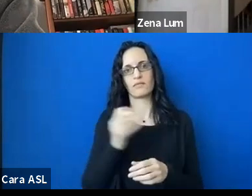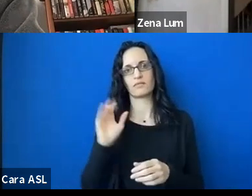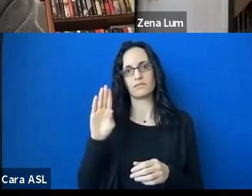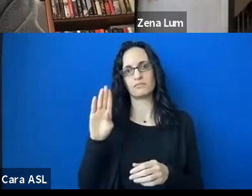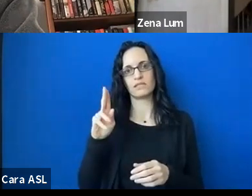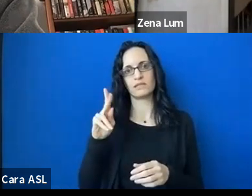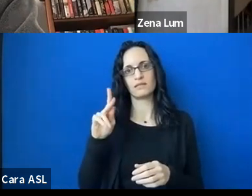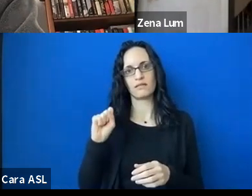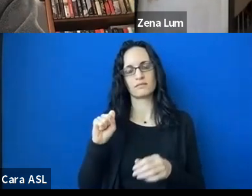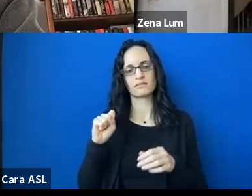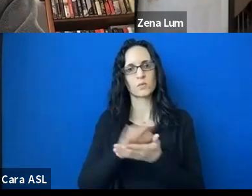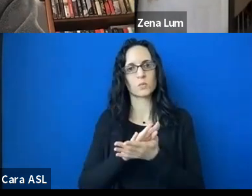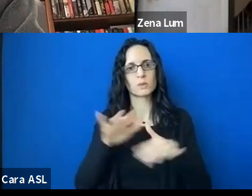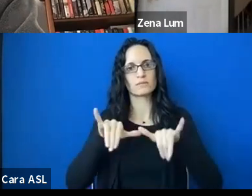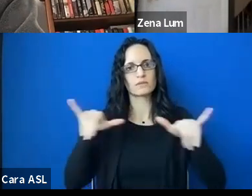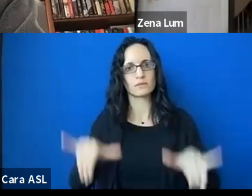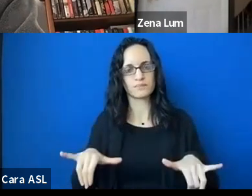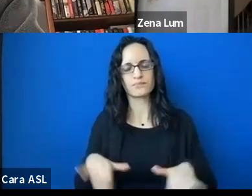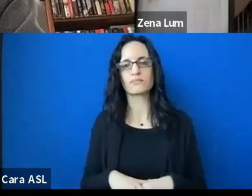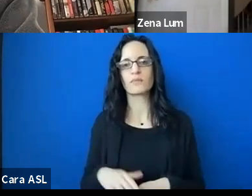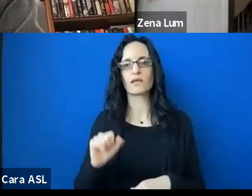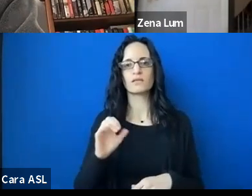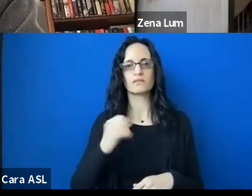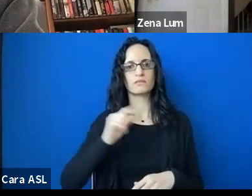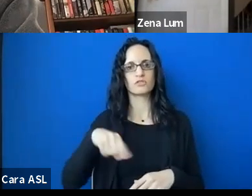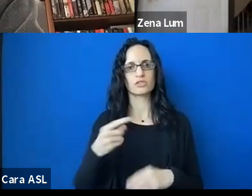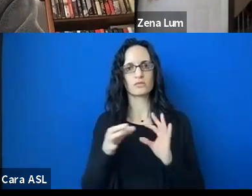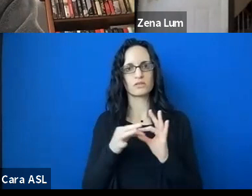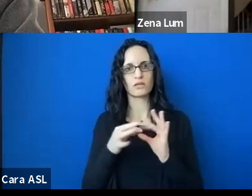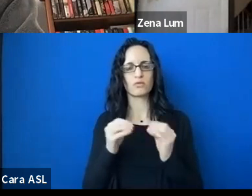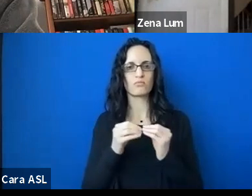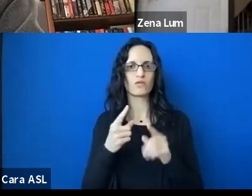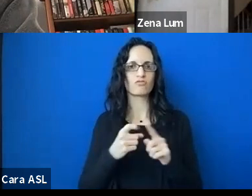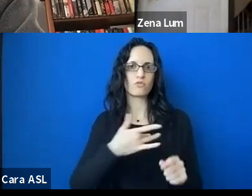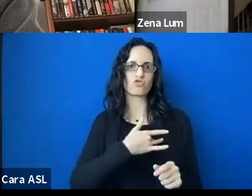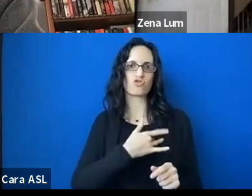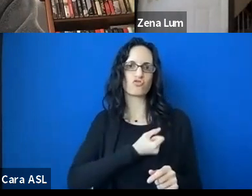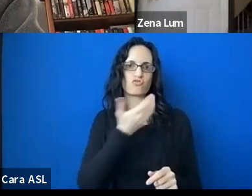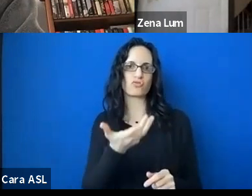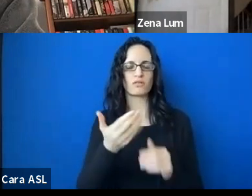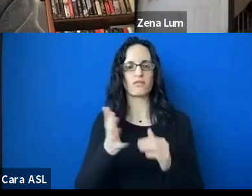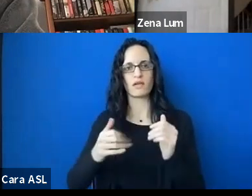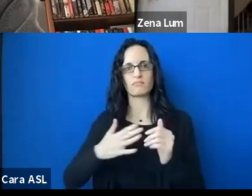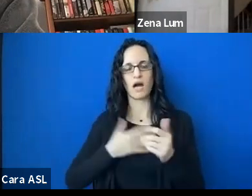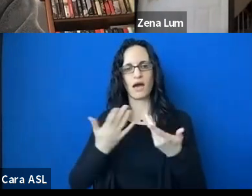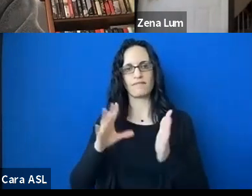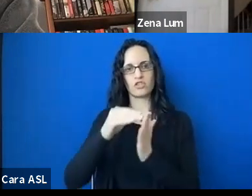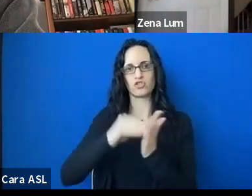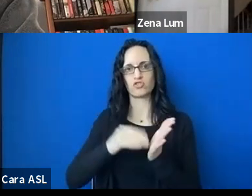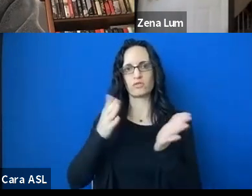system. So I think I'm just gonna talk a little bit more from the heart instead of prepared statements.